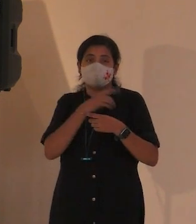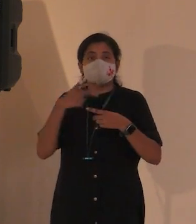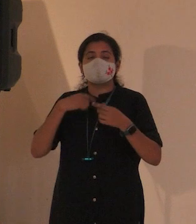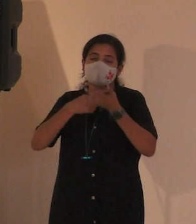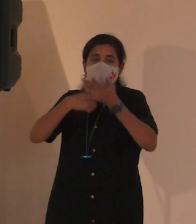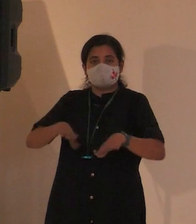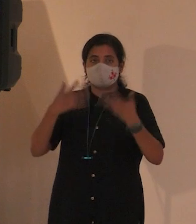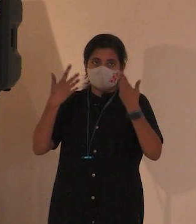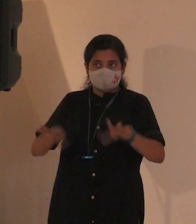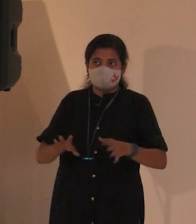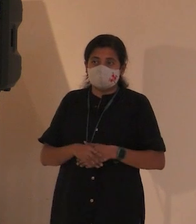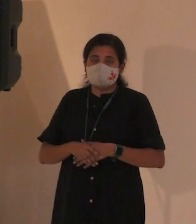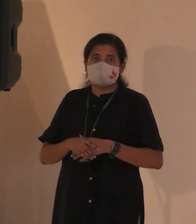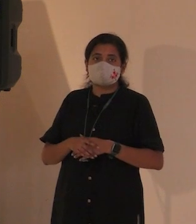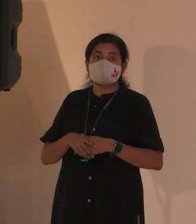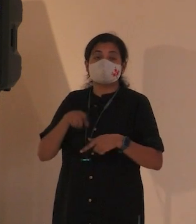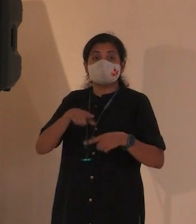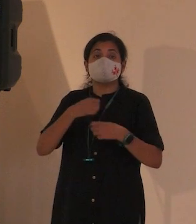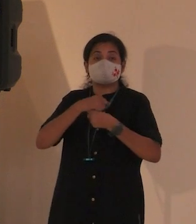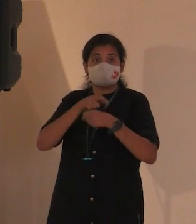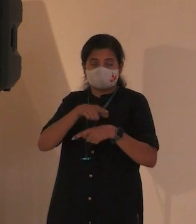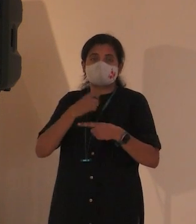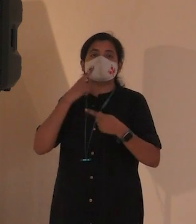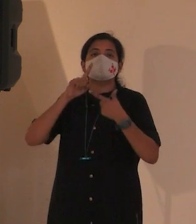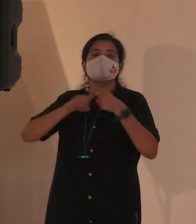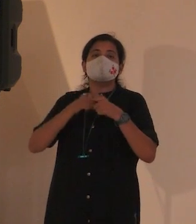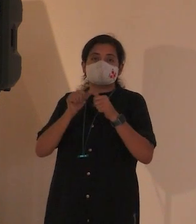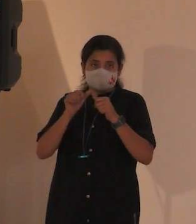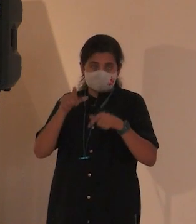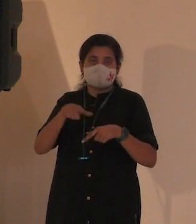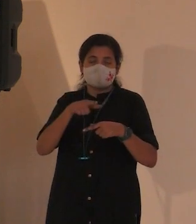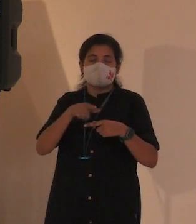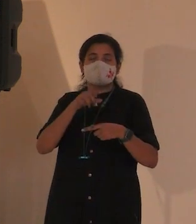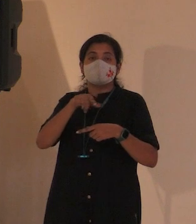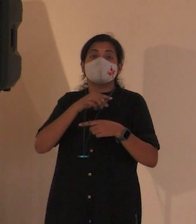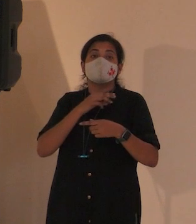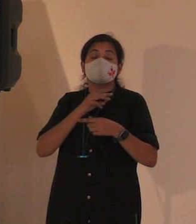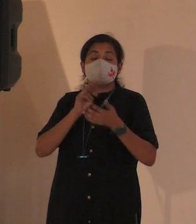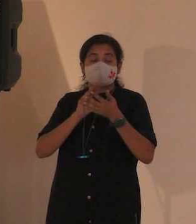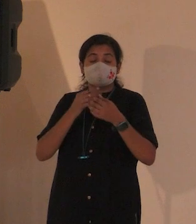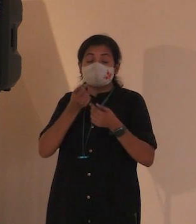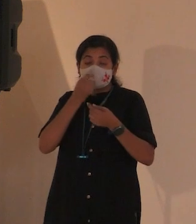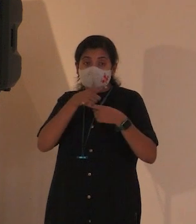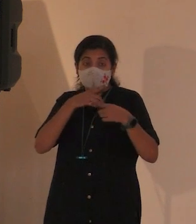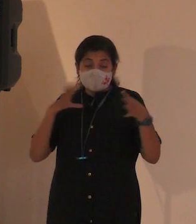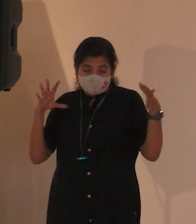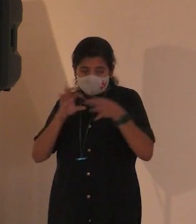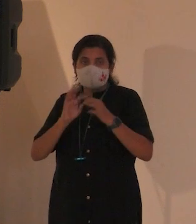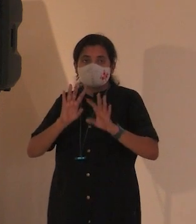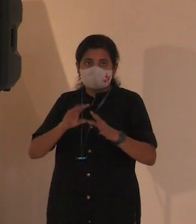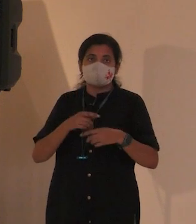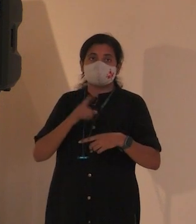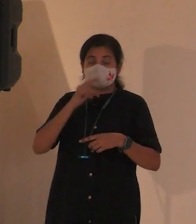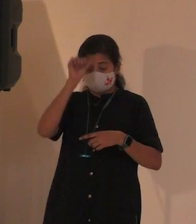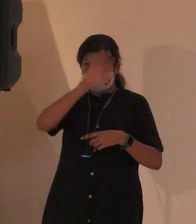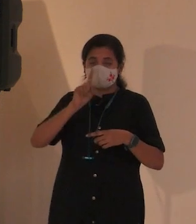actually who set up the IJME, that is the Indian Journal of Medical Ethics, one of the premier ethics journal in